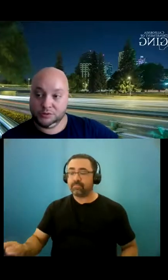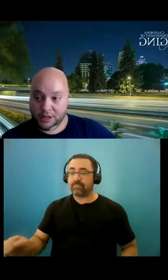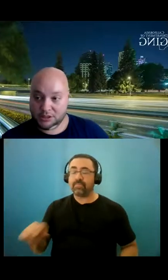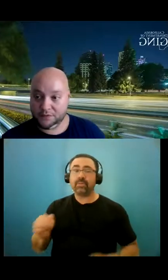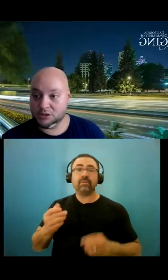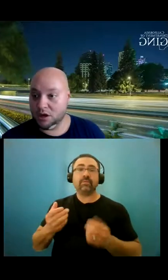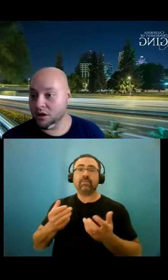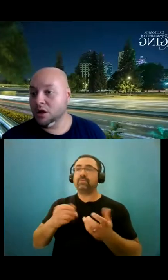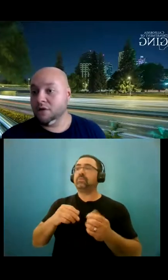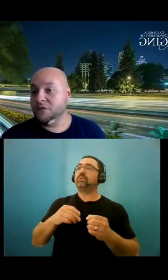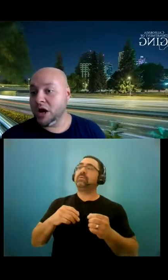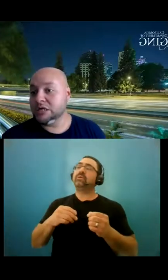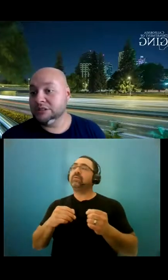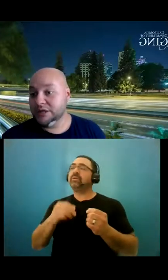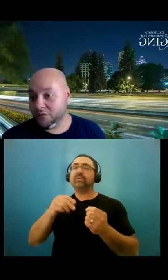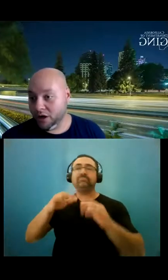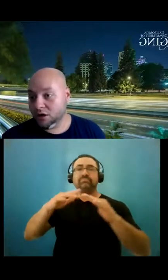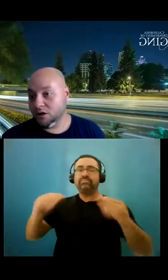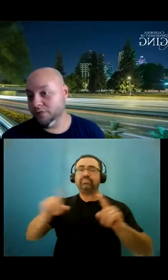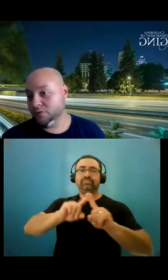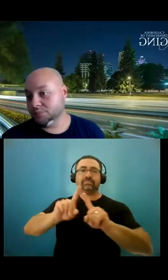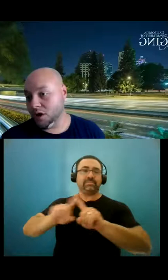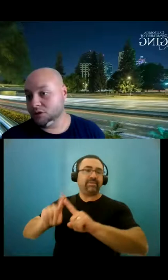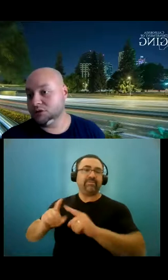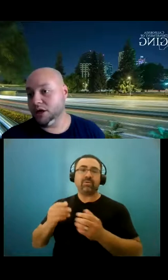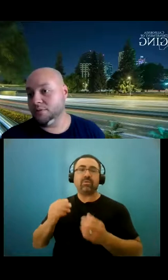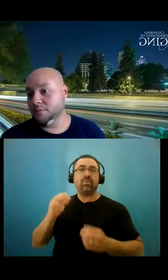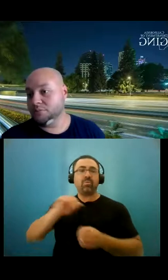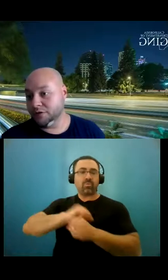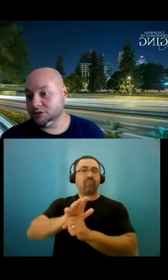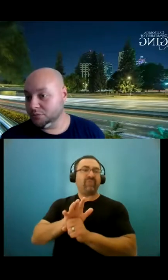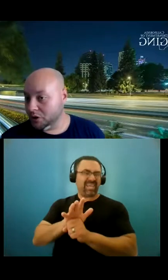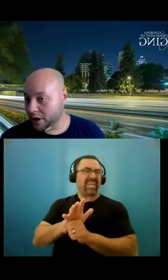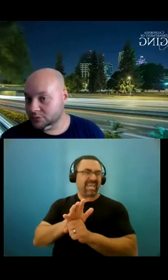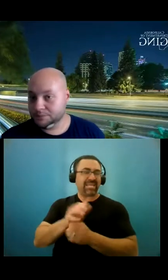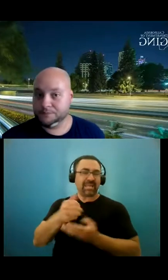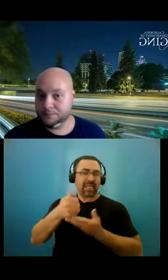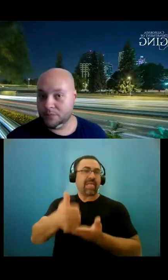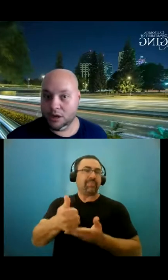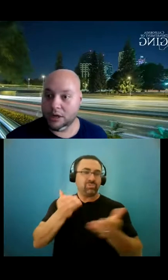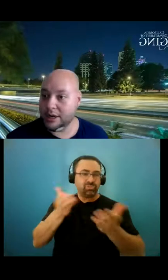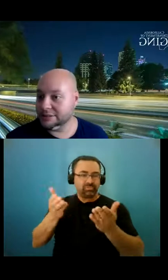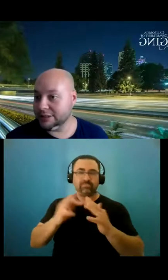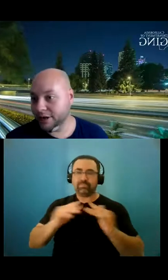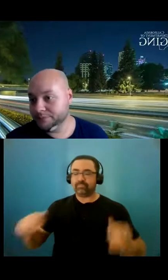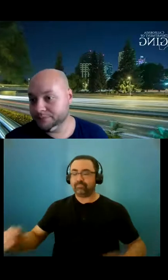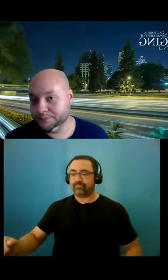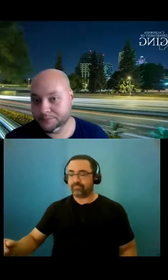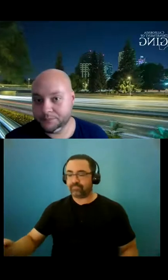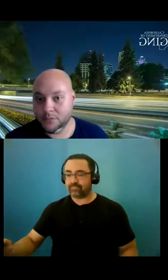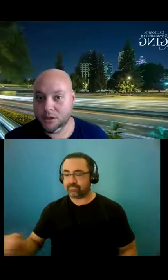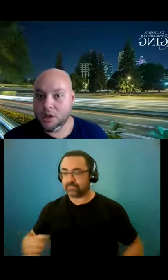to spend these funds on various different COVID response services and programs. Next slide.